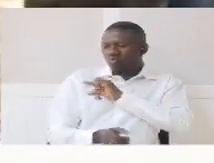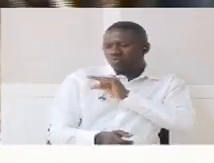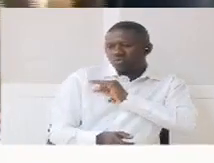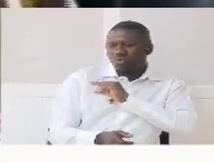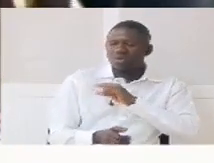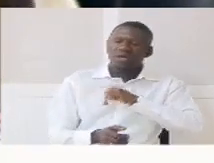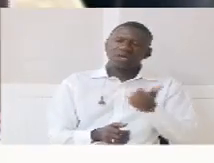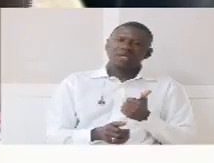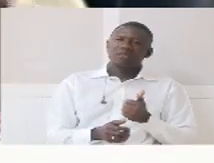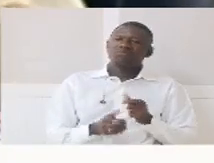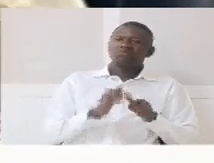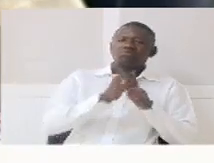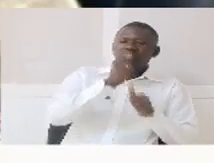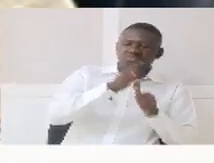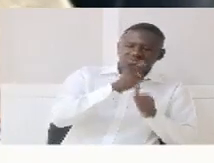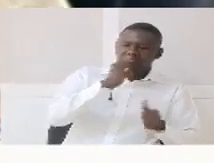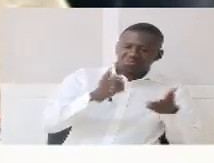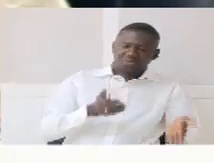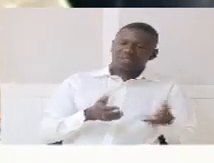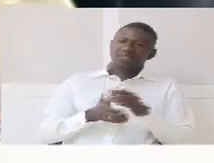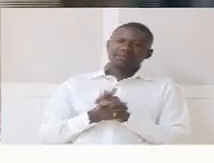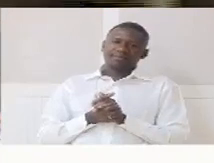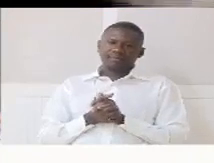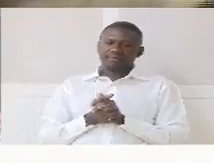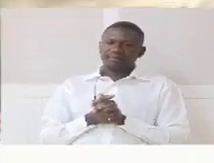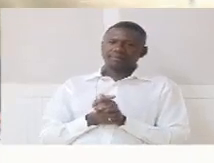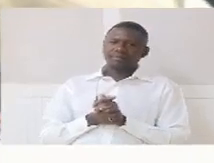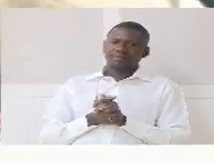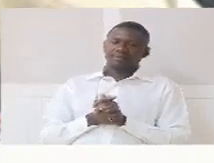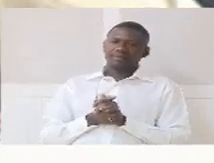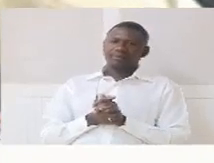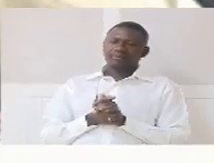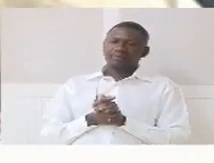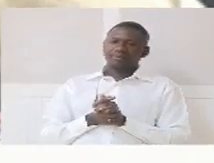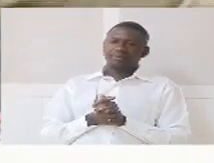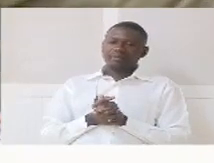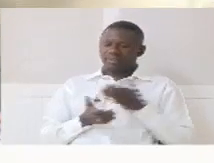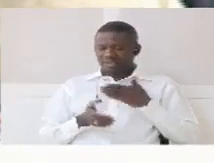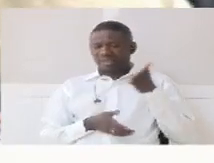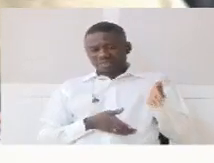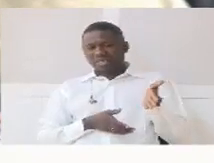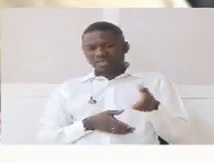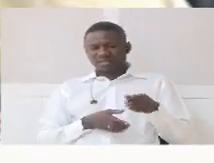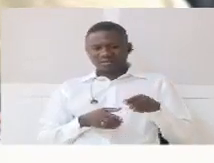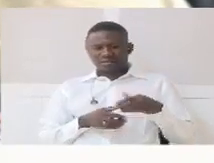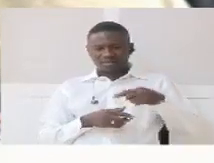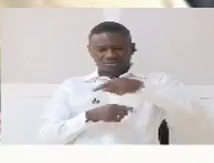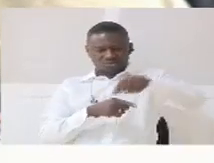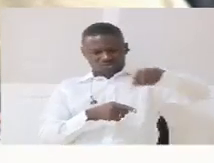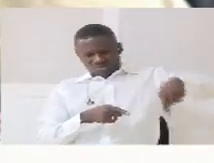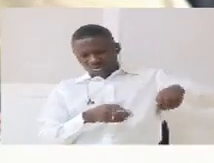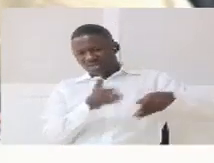ko pot samburo. Ila pot ala pot samburo. Your chamber pot. Abe kono toje. It's inside there. Ongongot. At